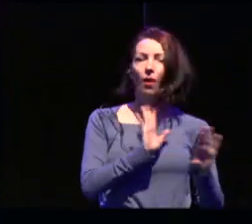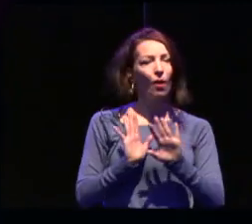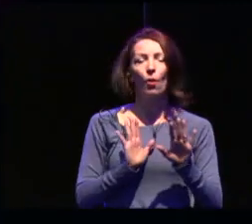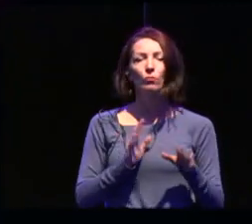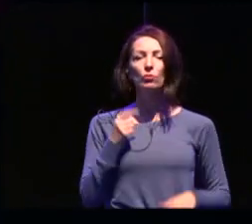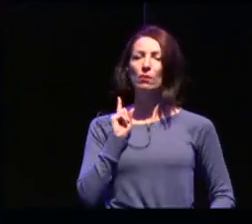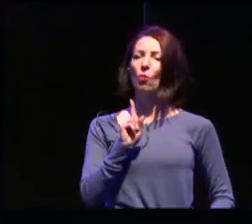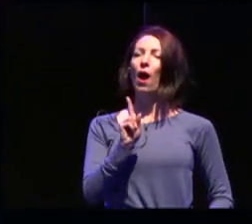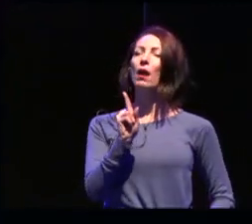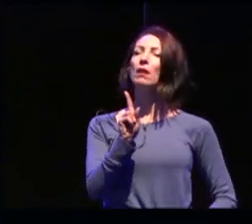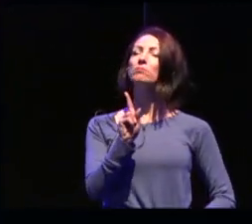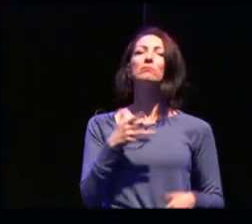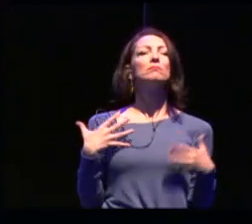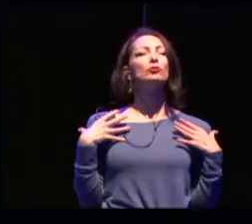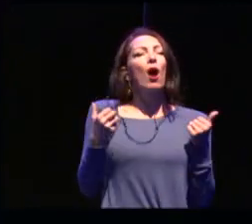time,